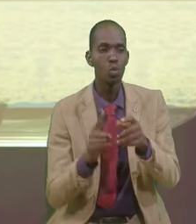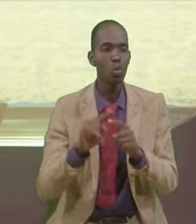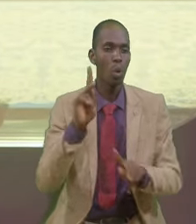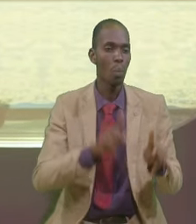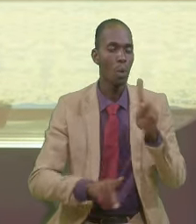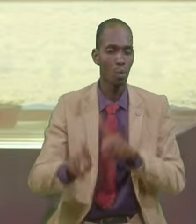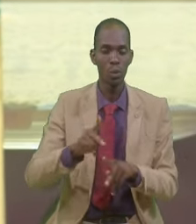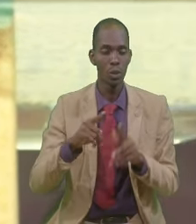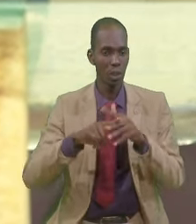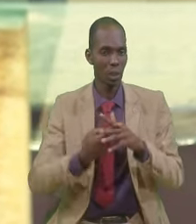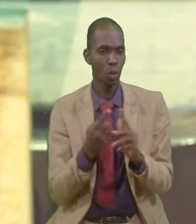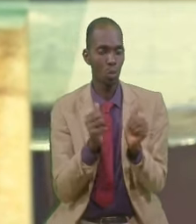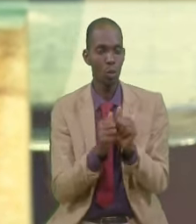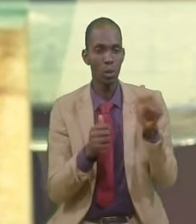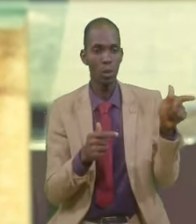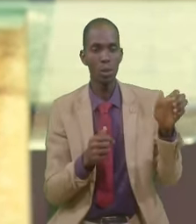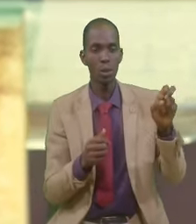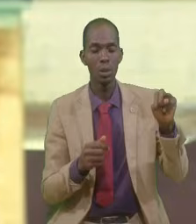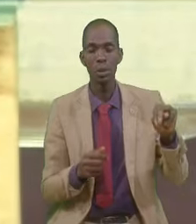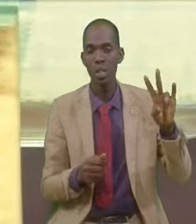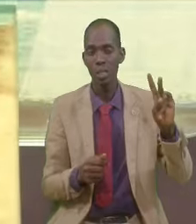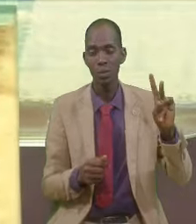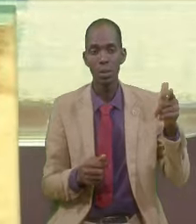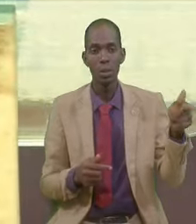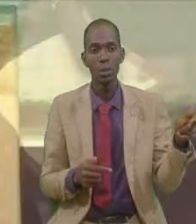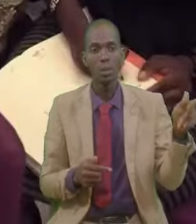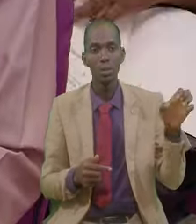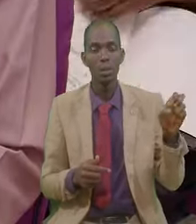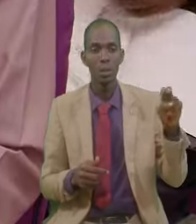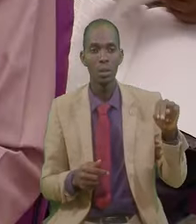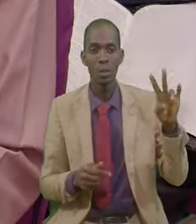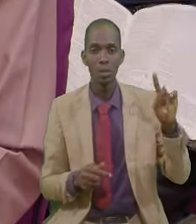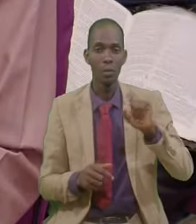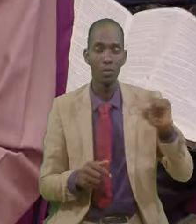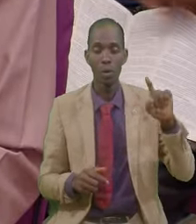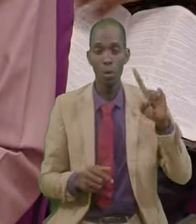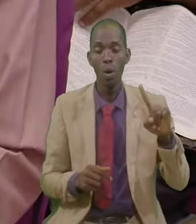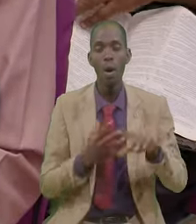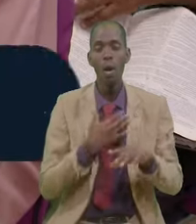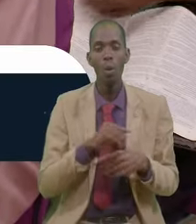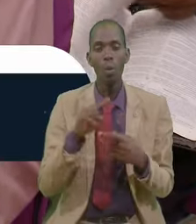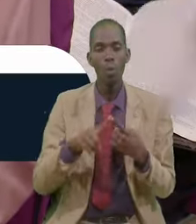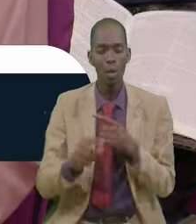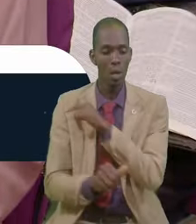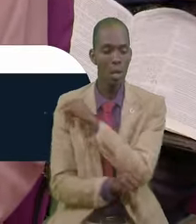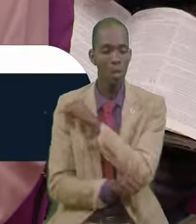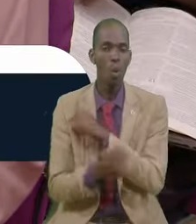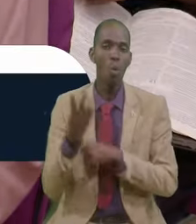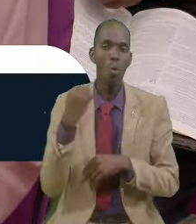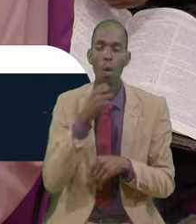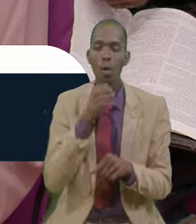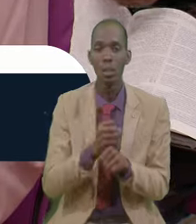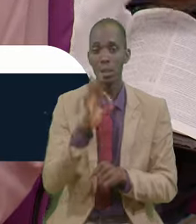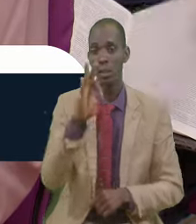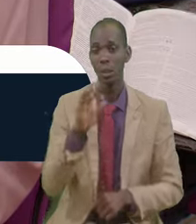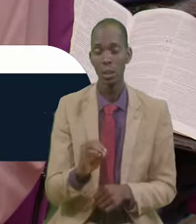at Genesis chapter 17. Genesis chapter 17, verse 1. And when Abraham was 90 years